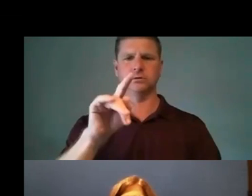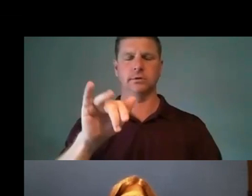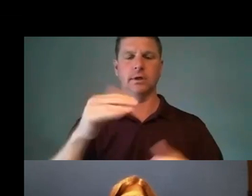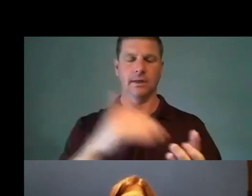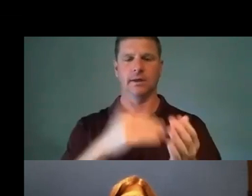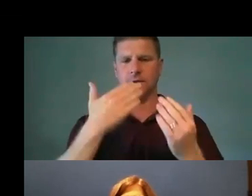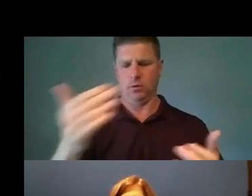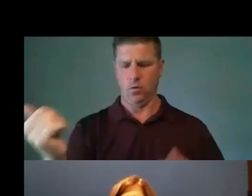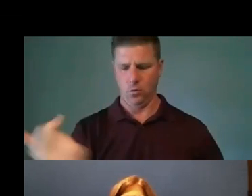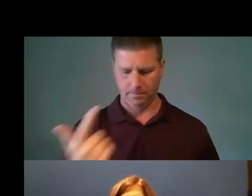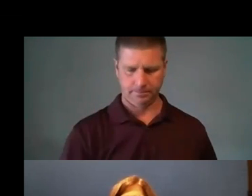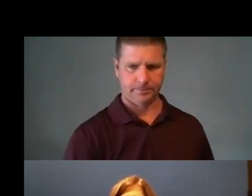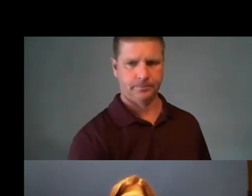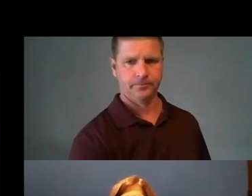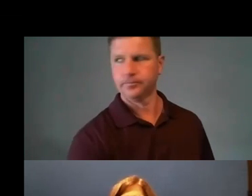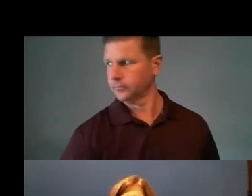all.